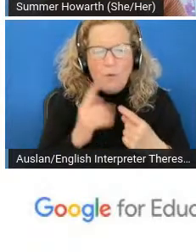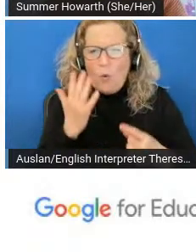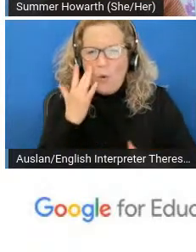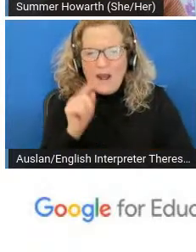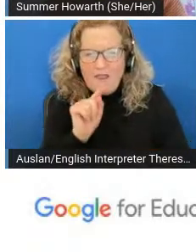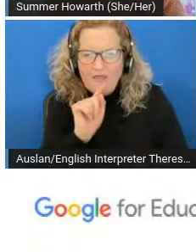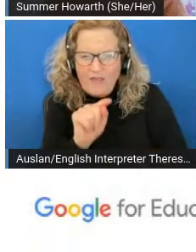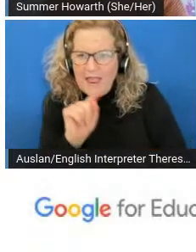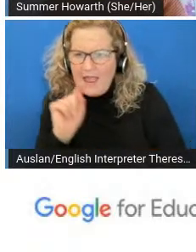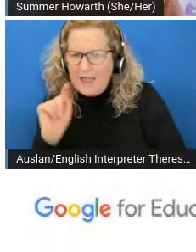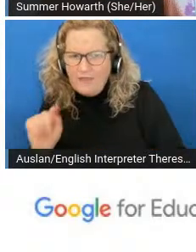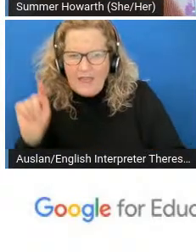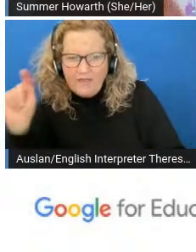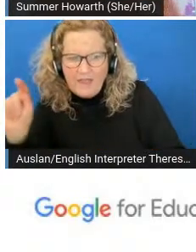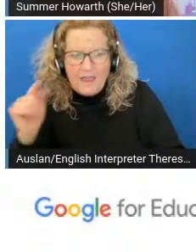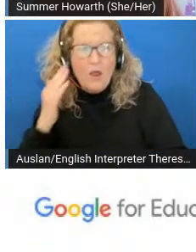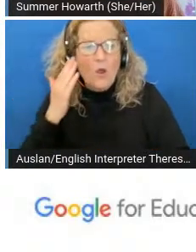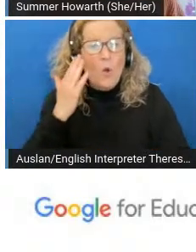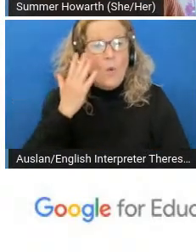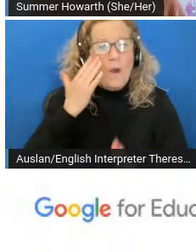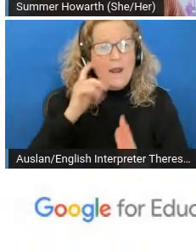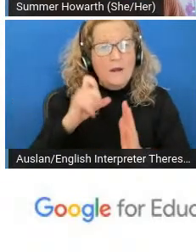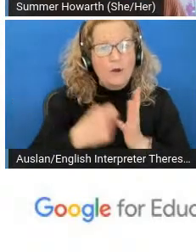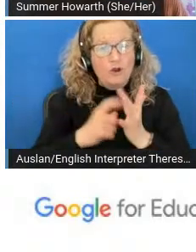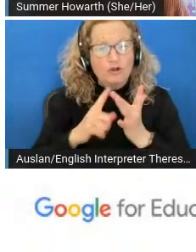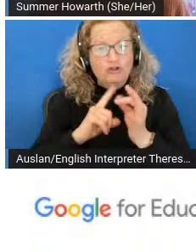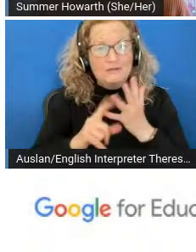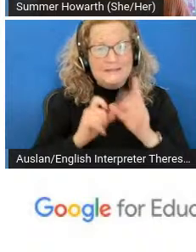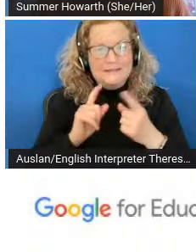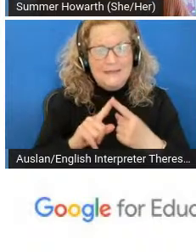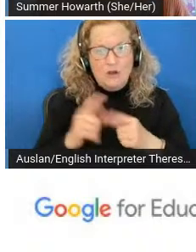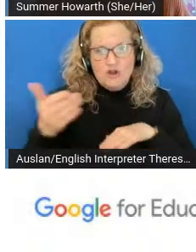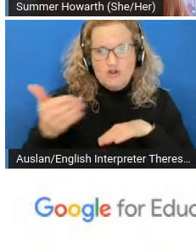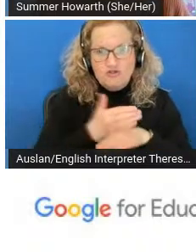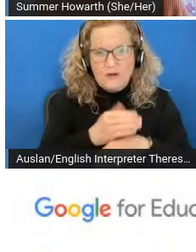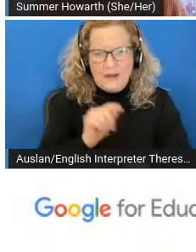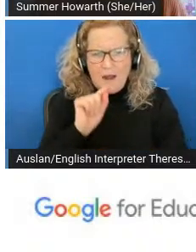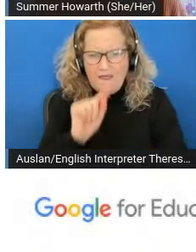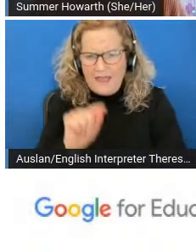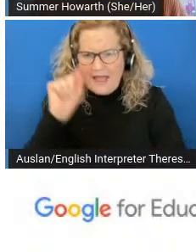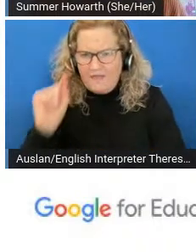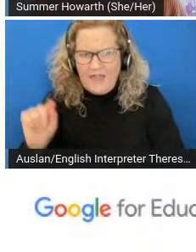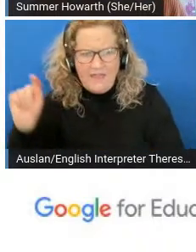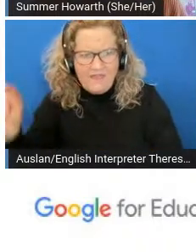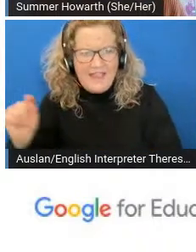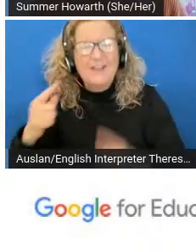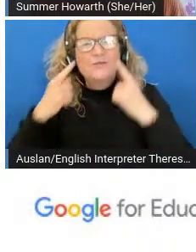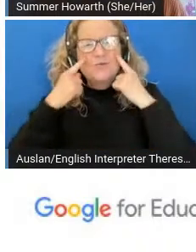I hope, a helpful visual for us to see that inquiry brings all of these things together.